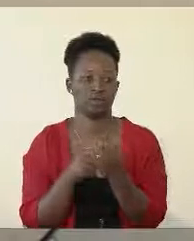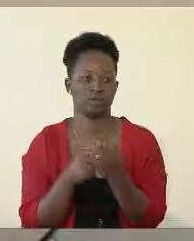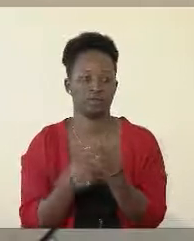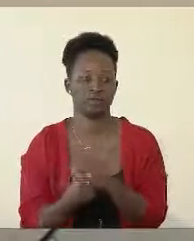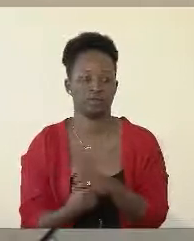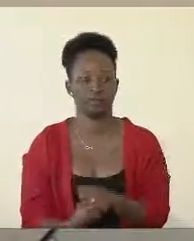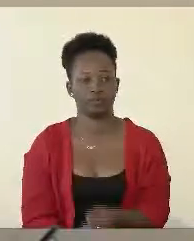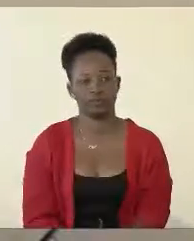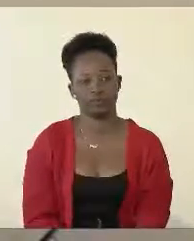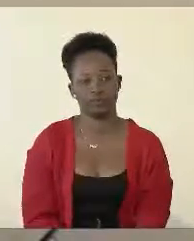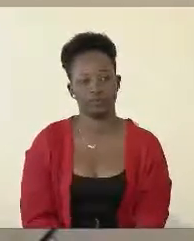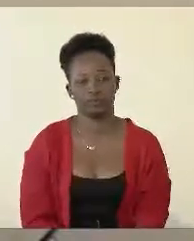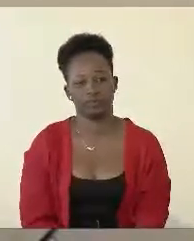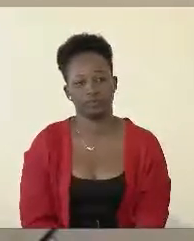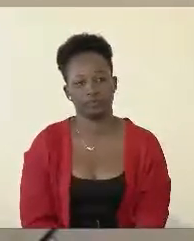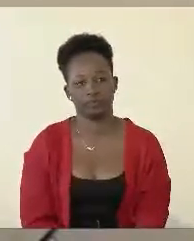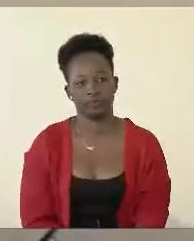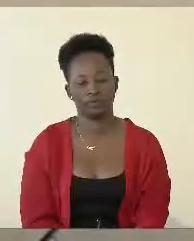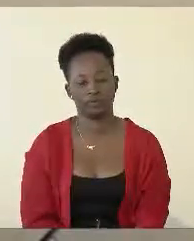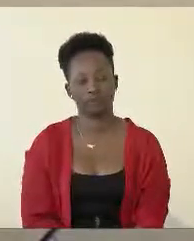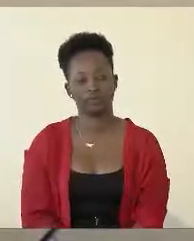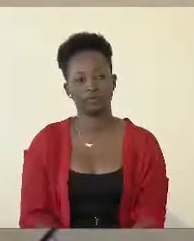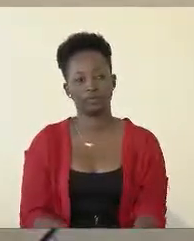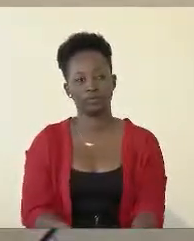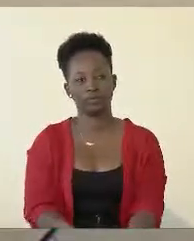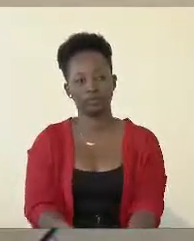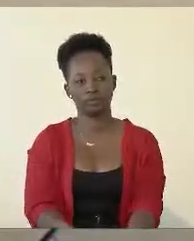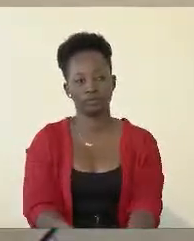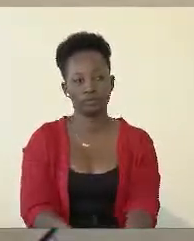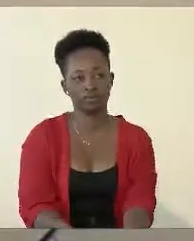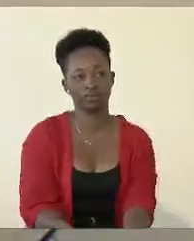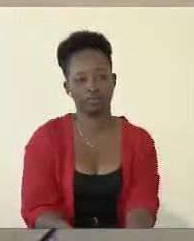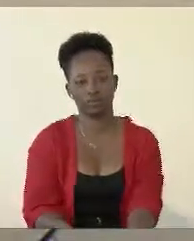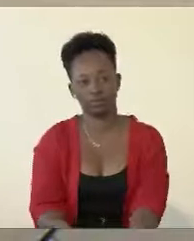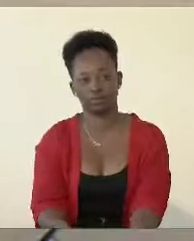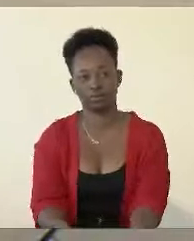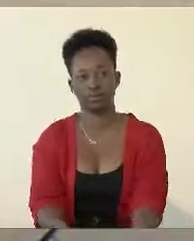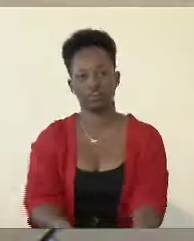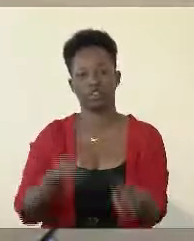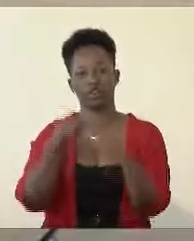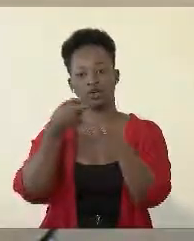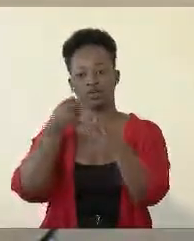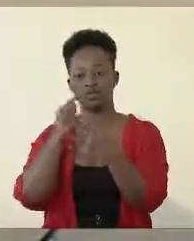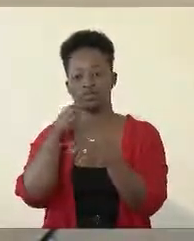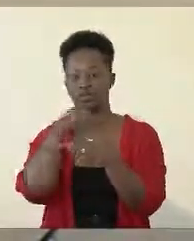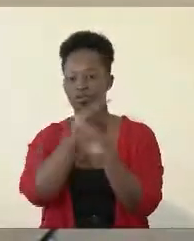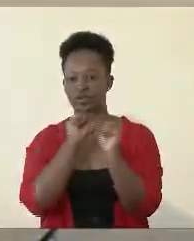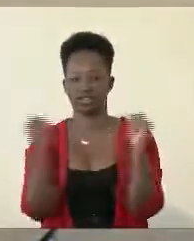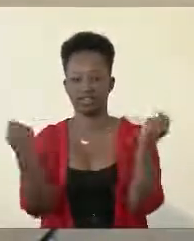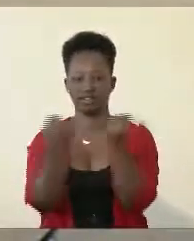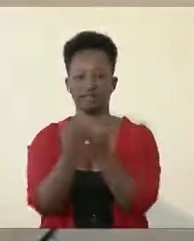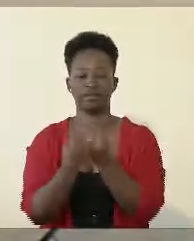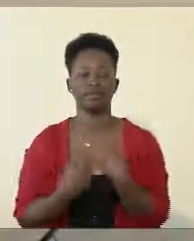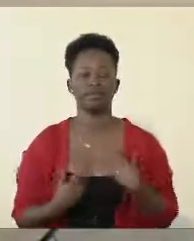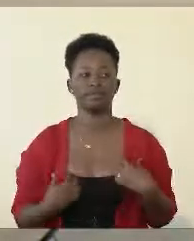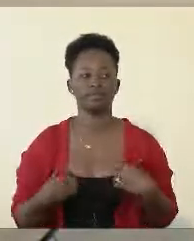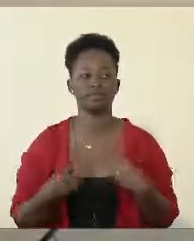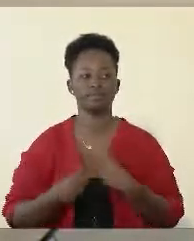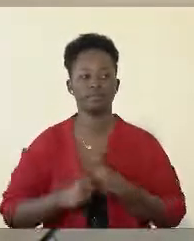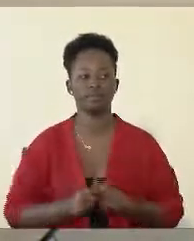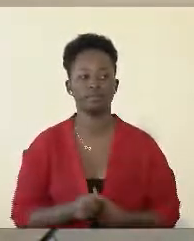respect and recognition from the society, from